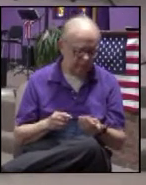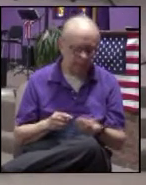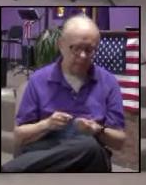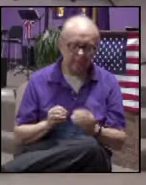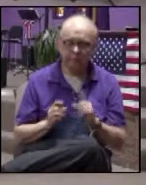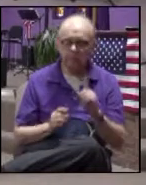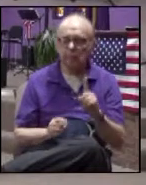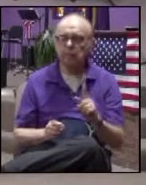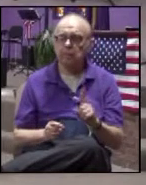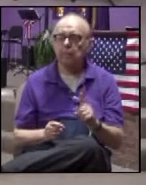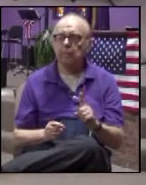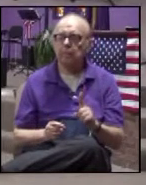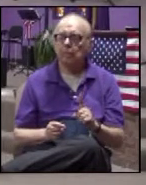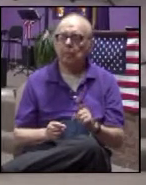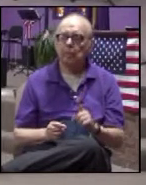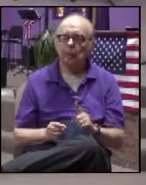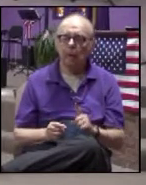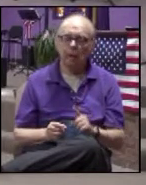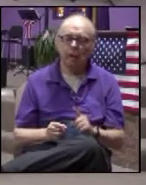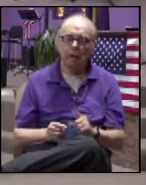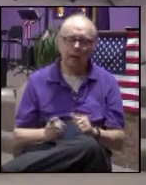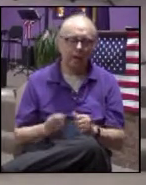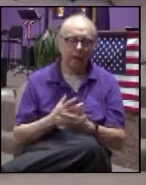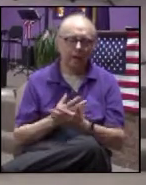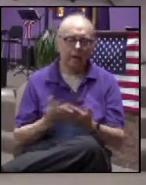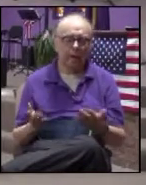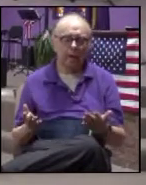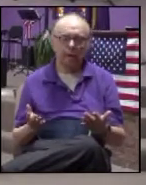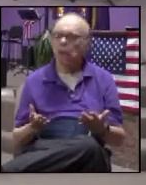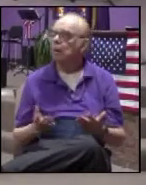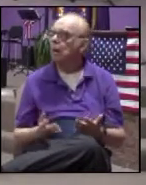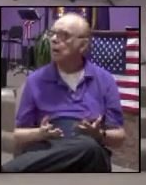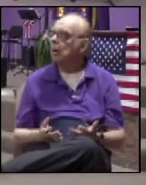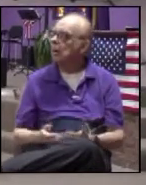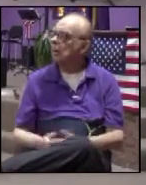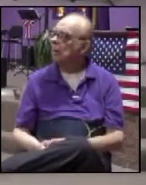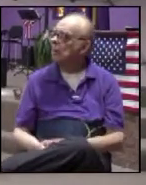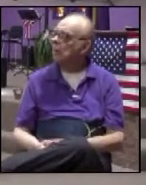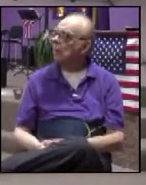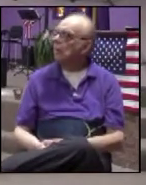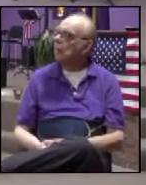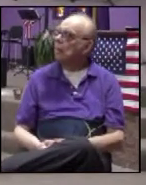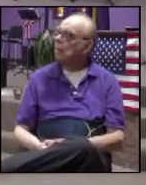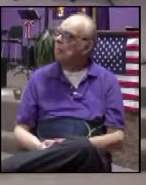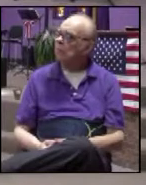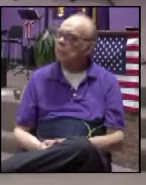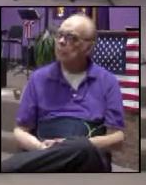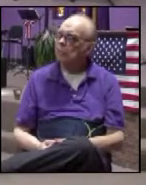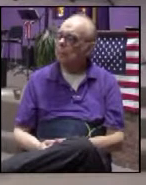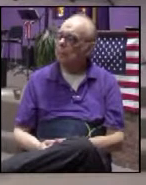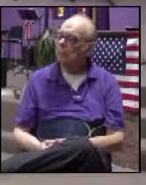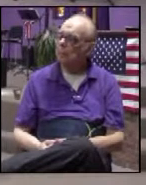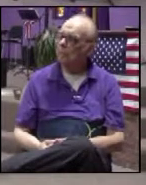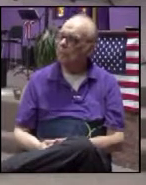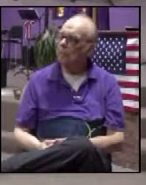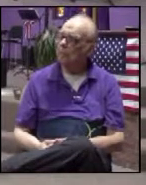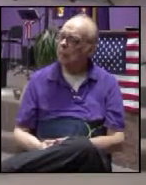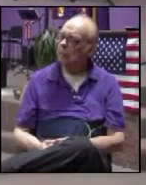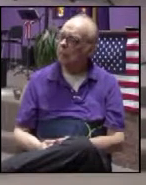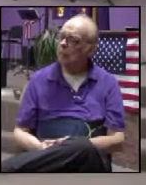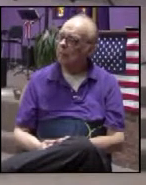number one, the very first thing in the PowerPoint, Linda. We'll give you the